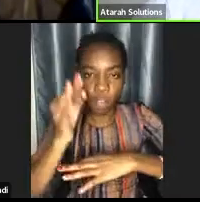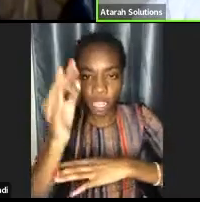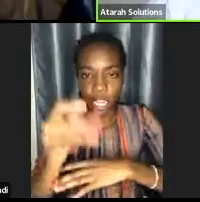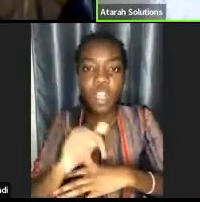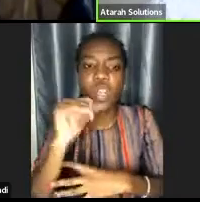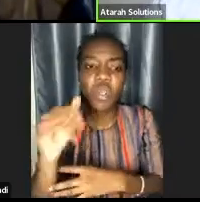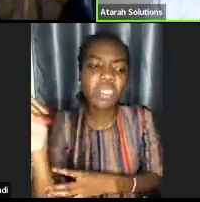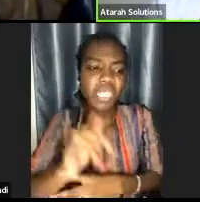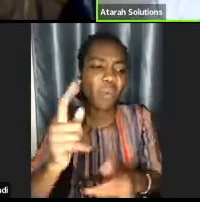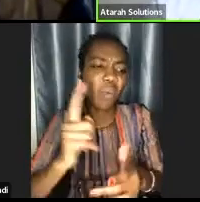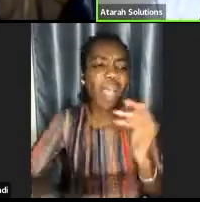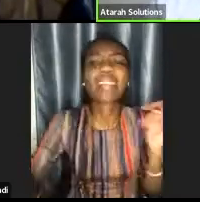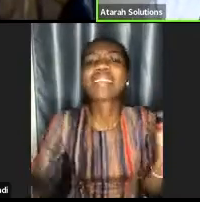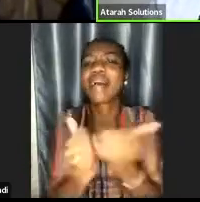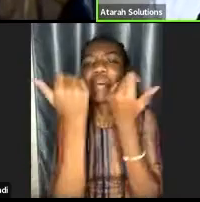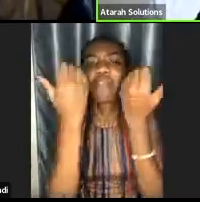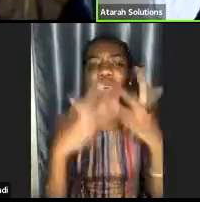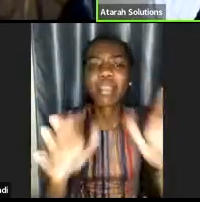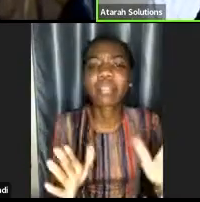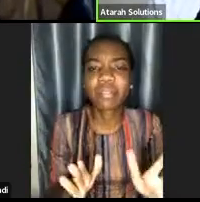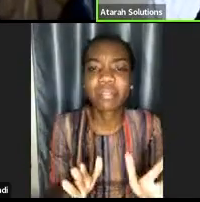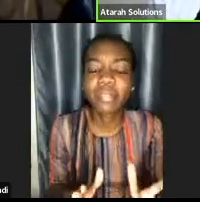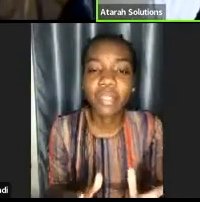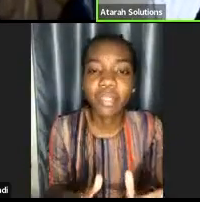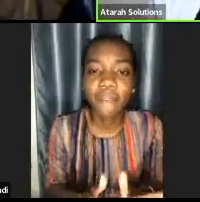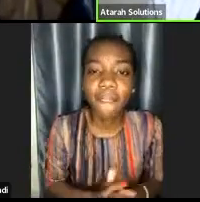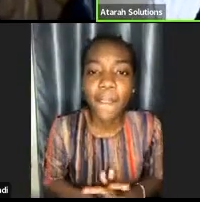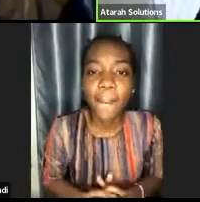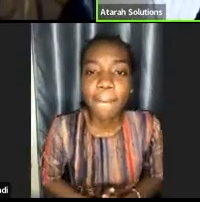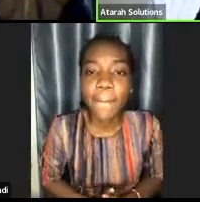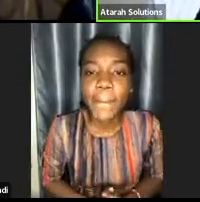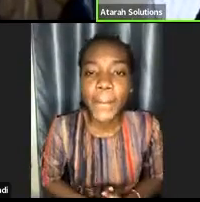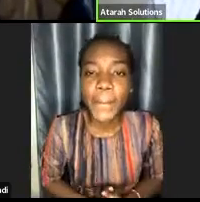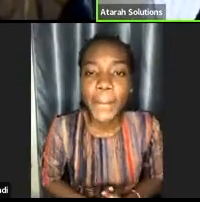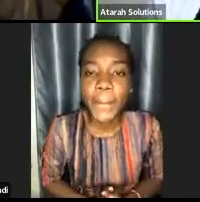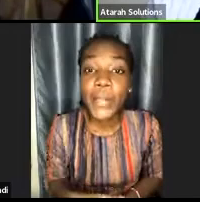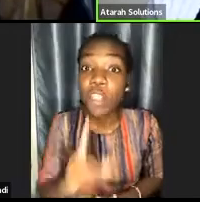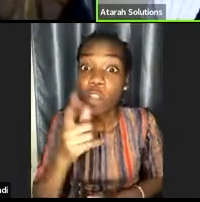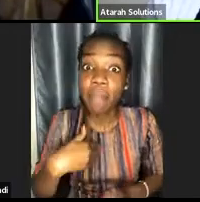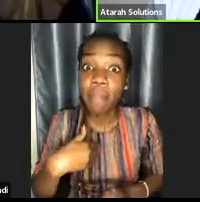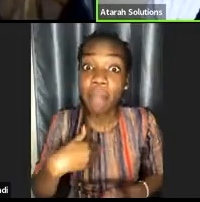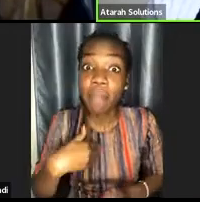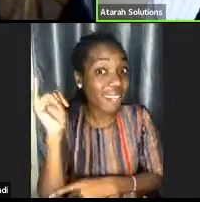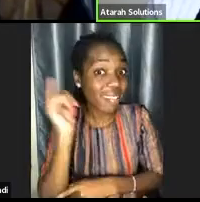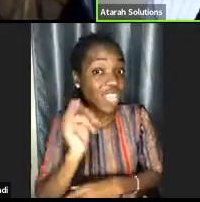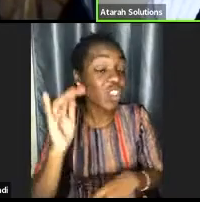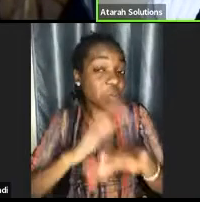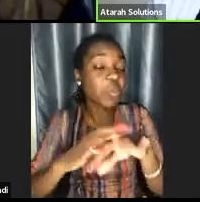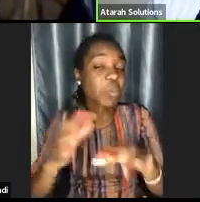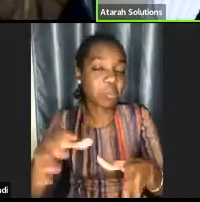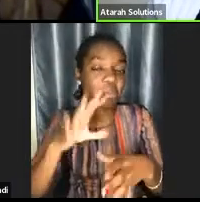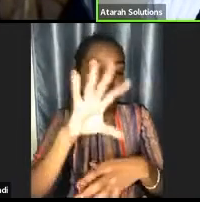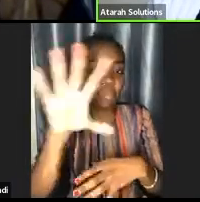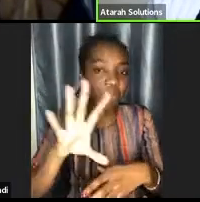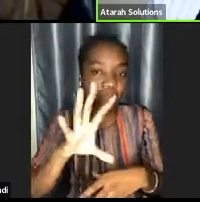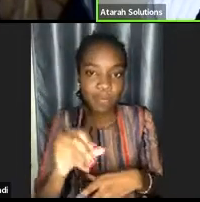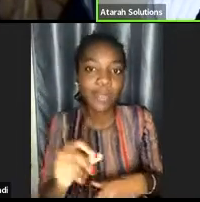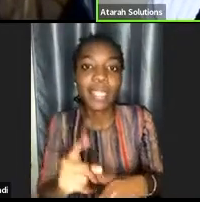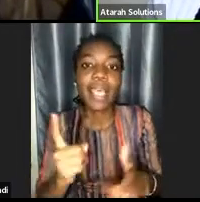whatever has already happened. I think that is a good summary. And Jane is asking,